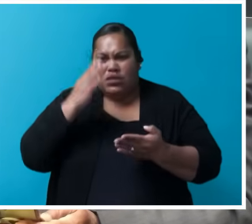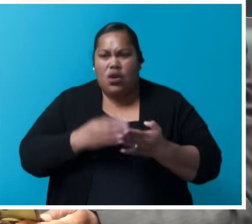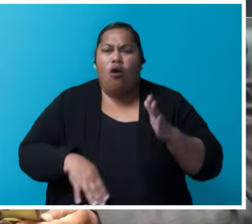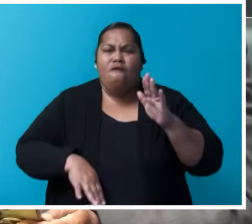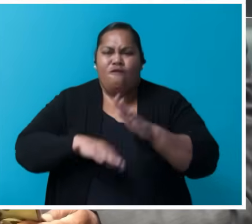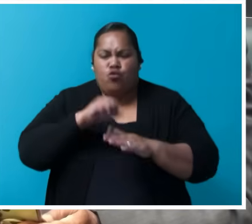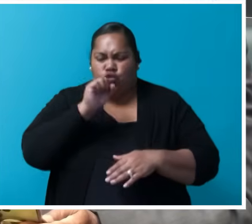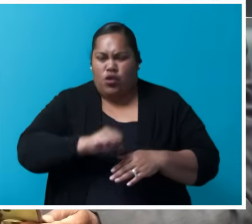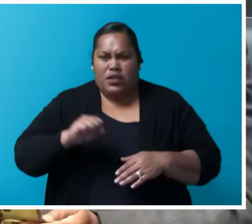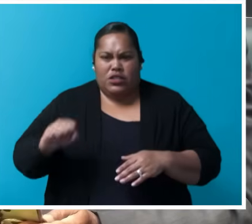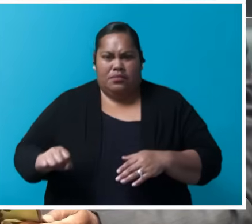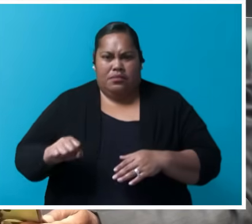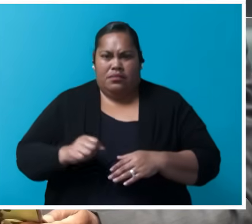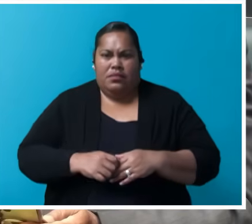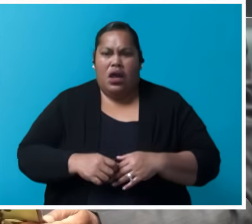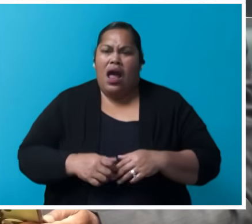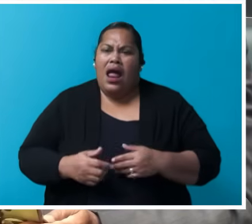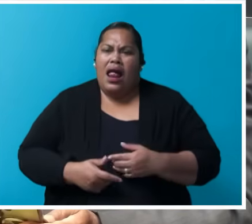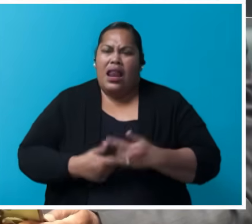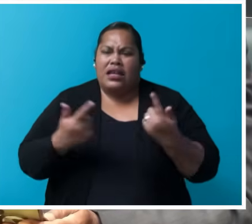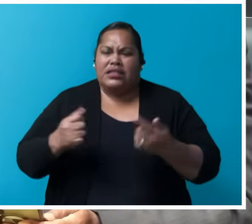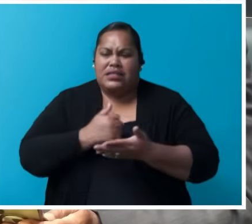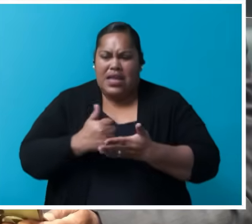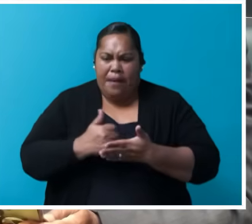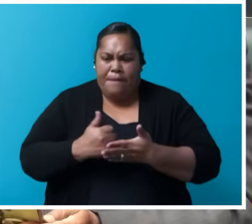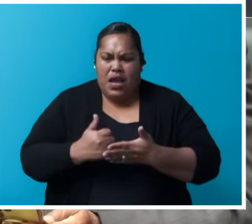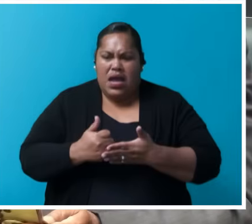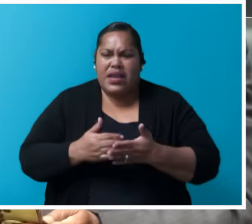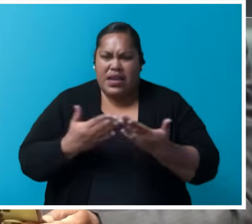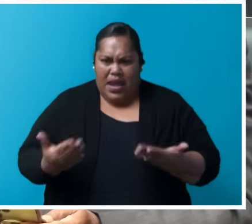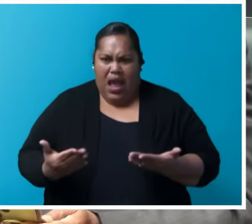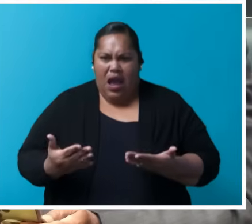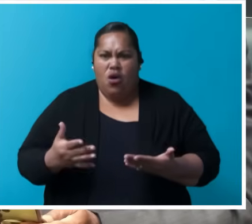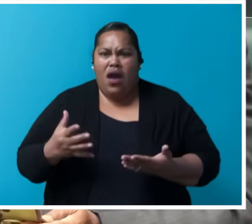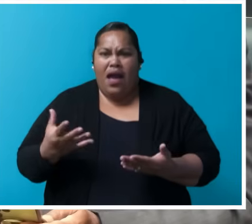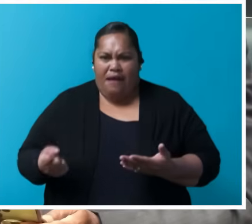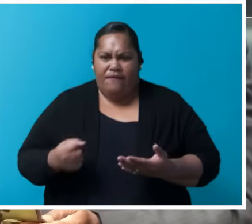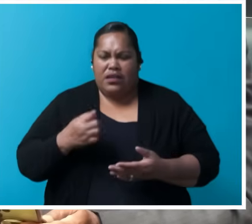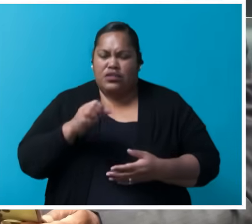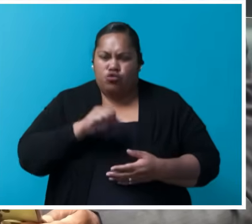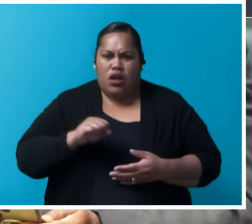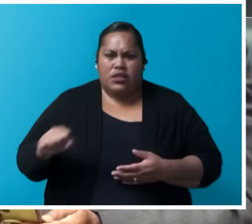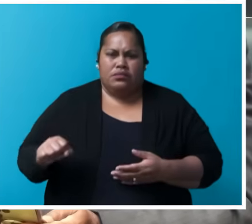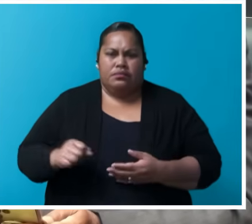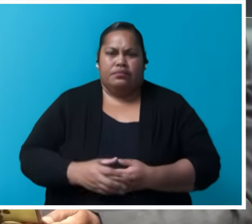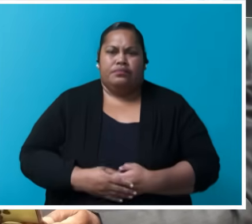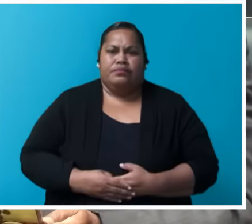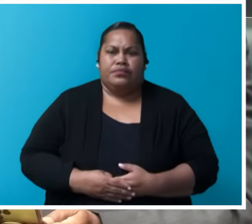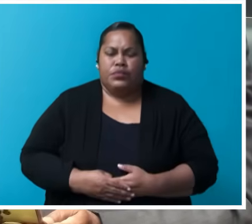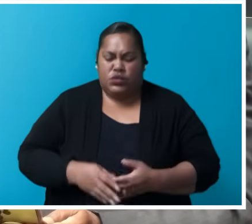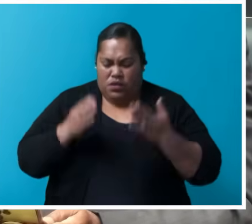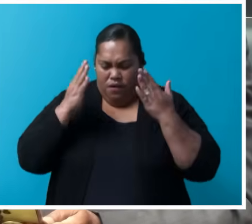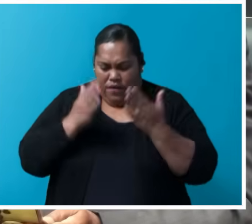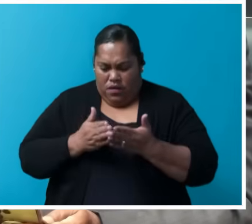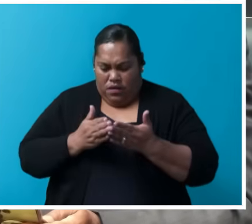scholarship scheme, with the largest number of students now getting merit-based scholarships. We focused